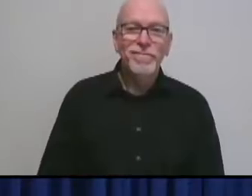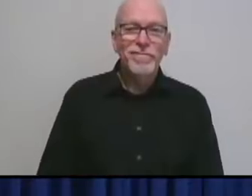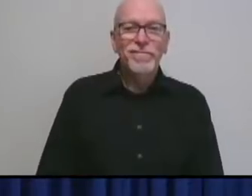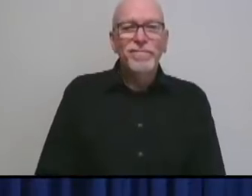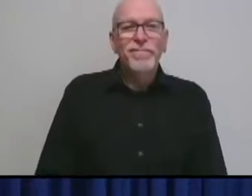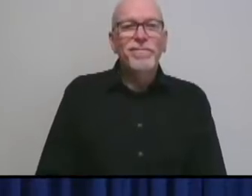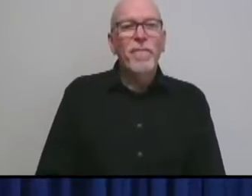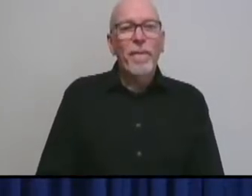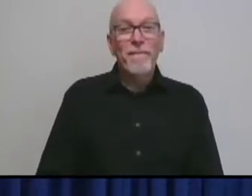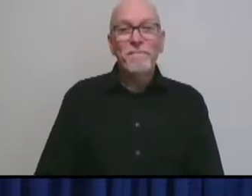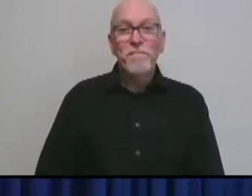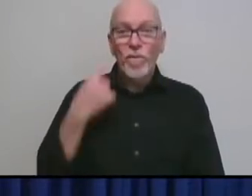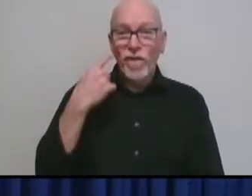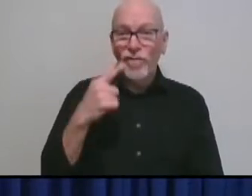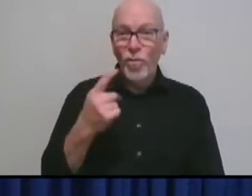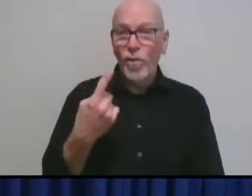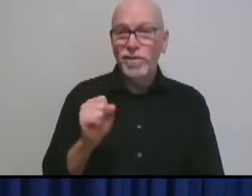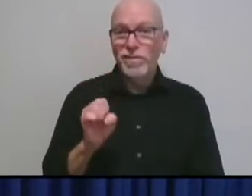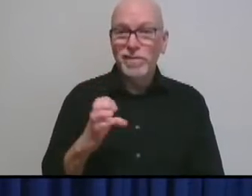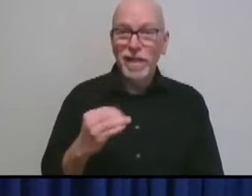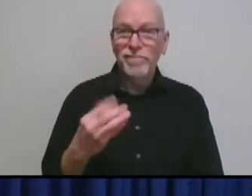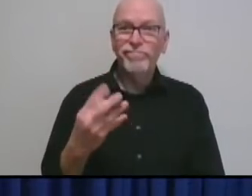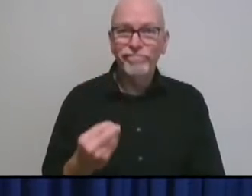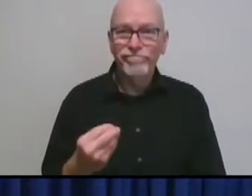Heard you there for a fleeting second.